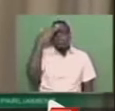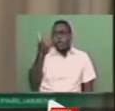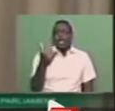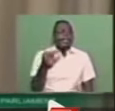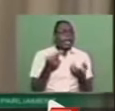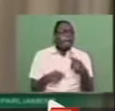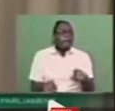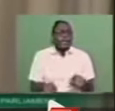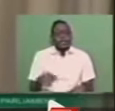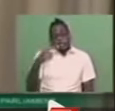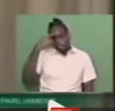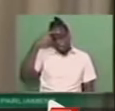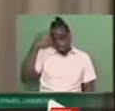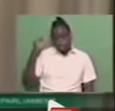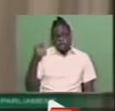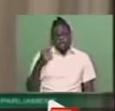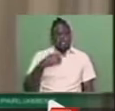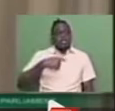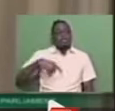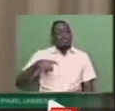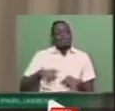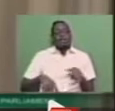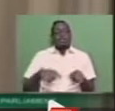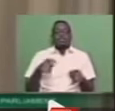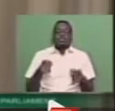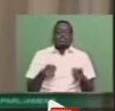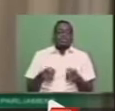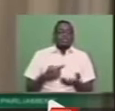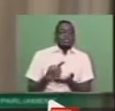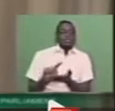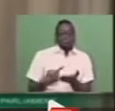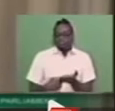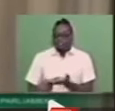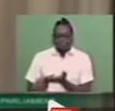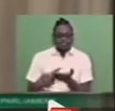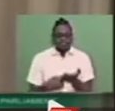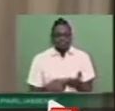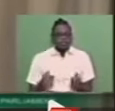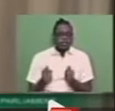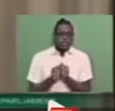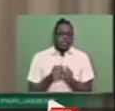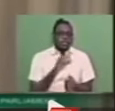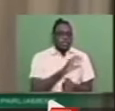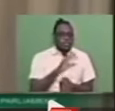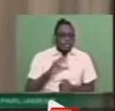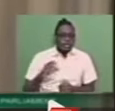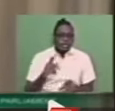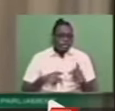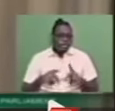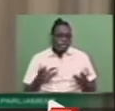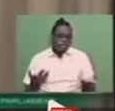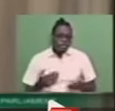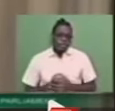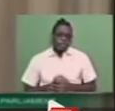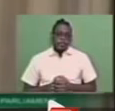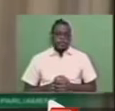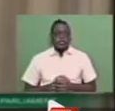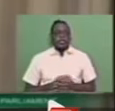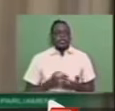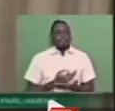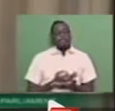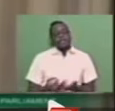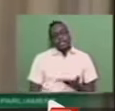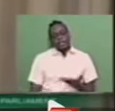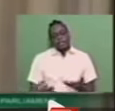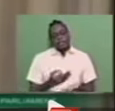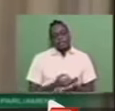Lisas are a direct result of the Rowley-led regime's poor negotiations with upstreamers,